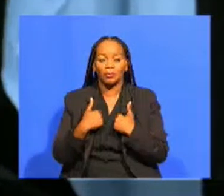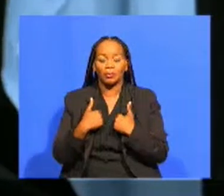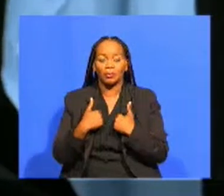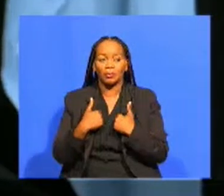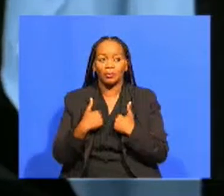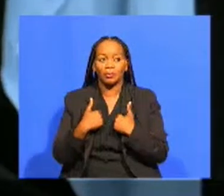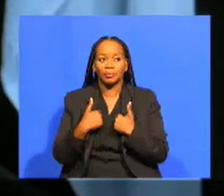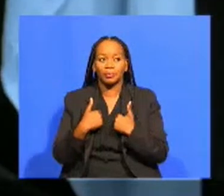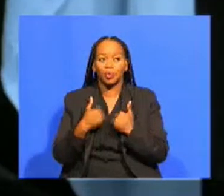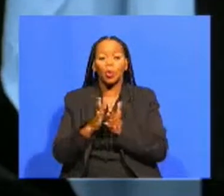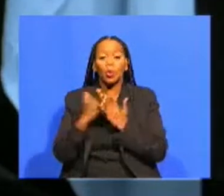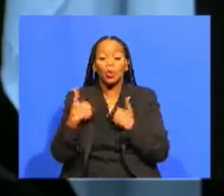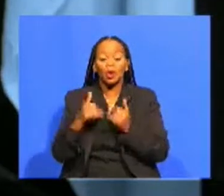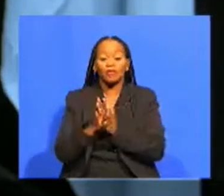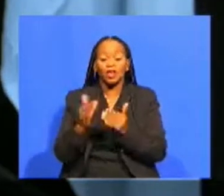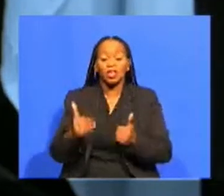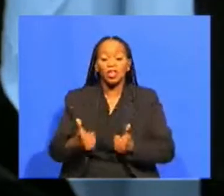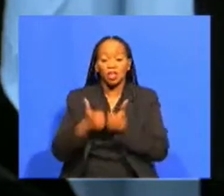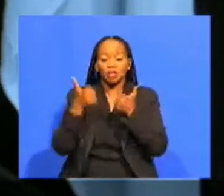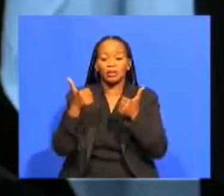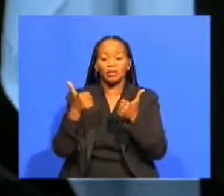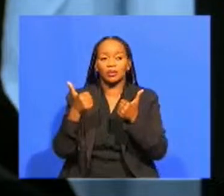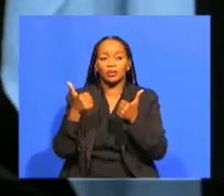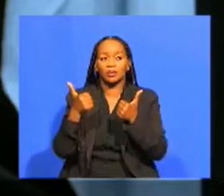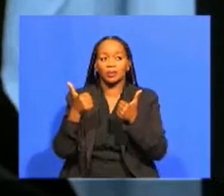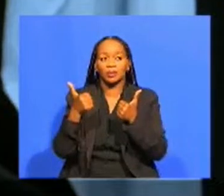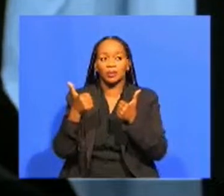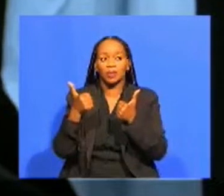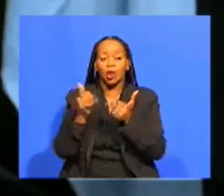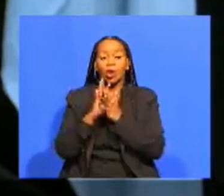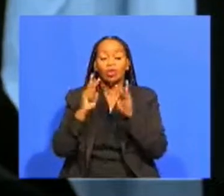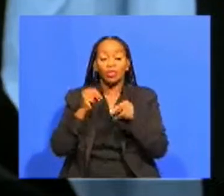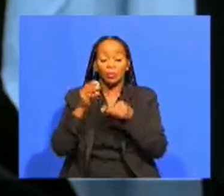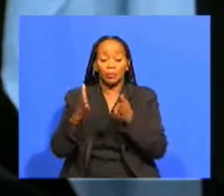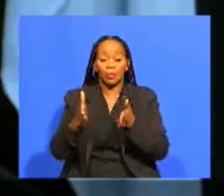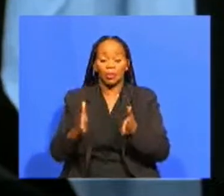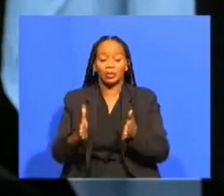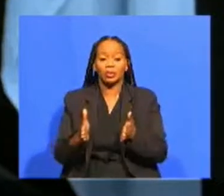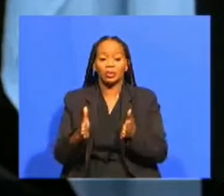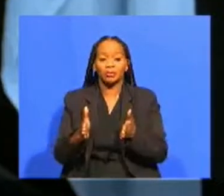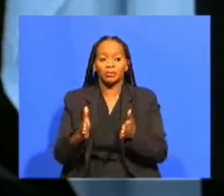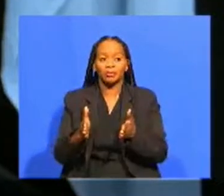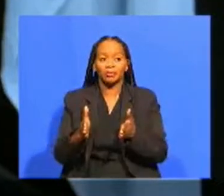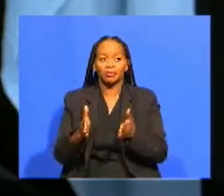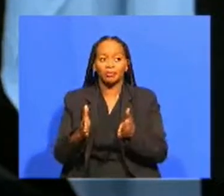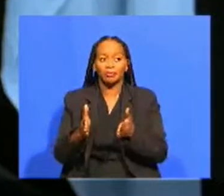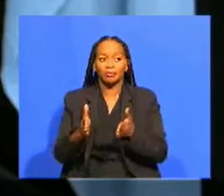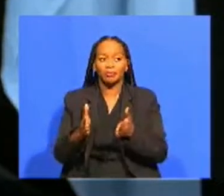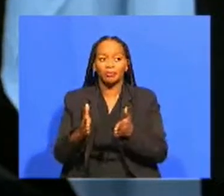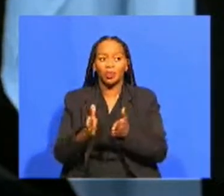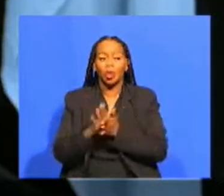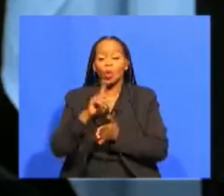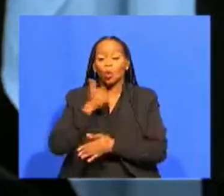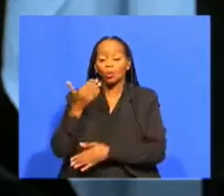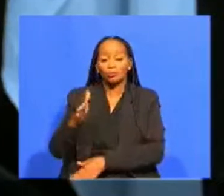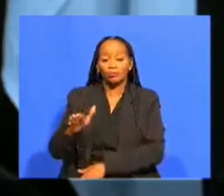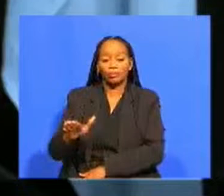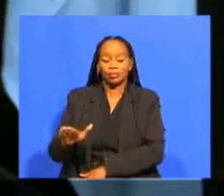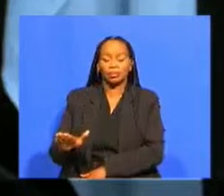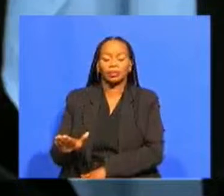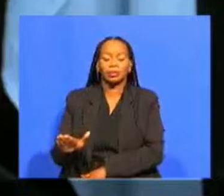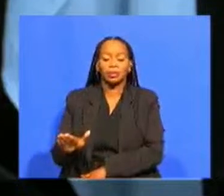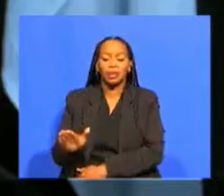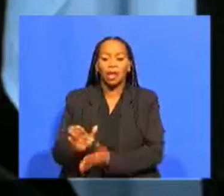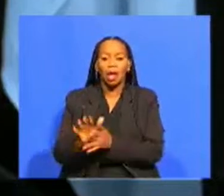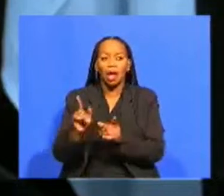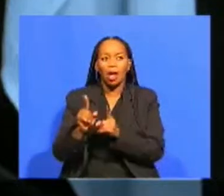of this pandemic, Dr. Perry Gomez, who unfortunately has just passed away,